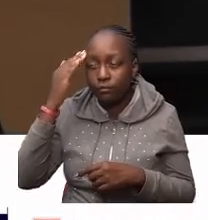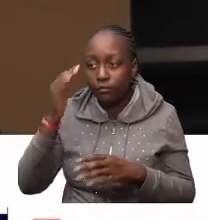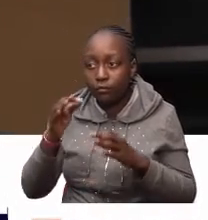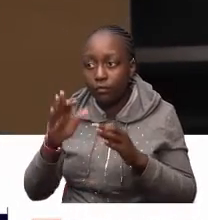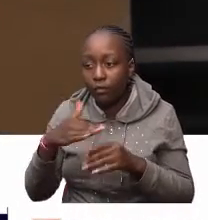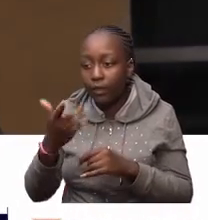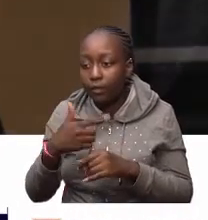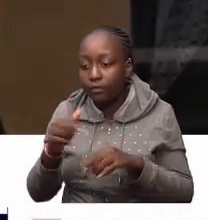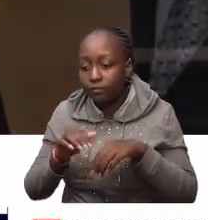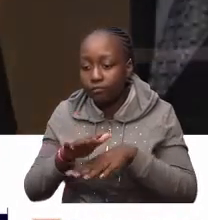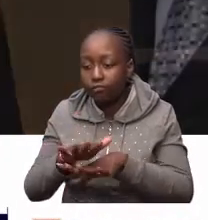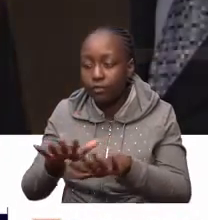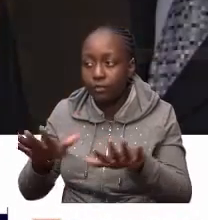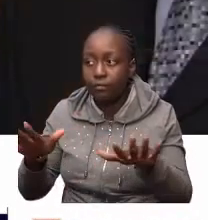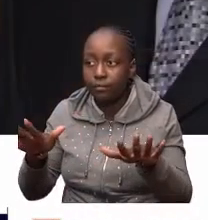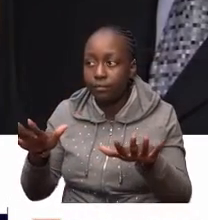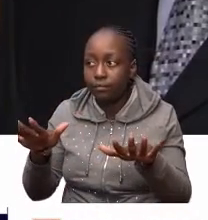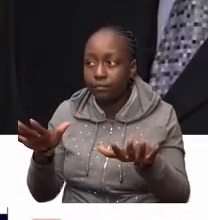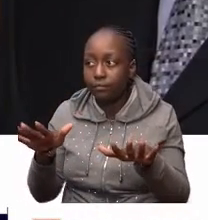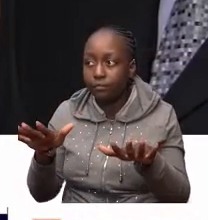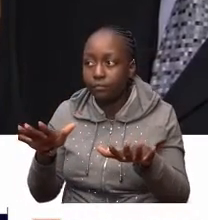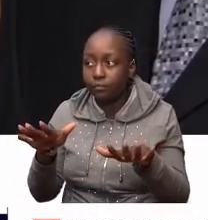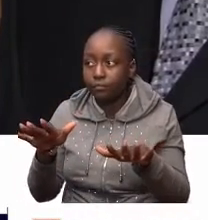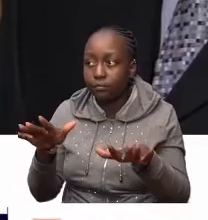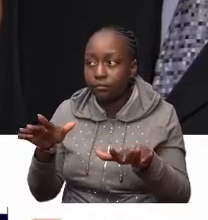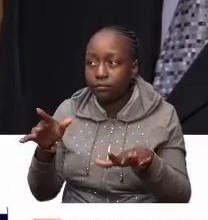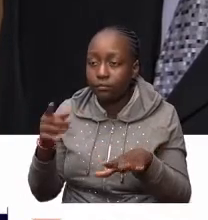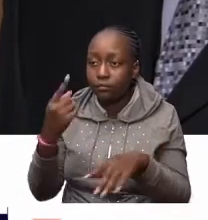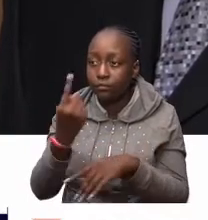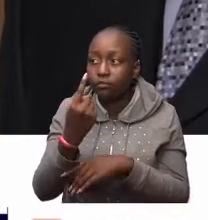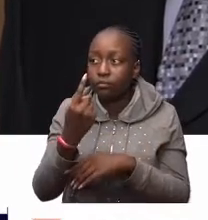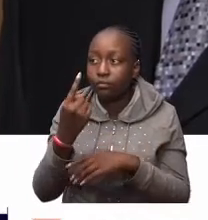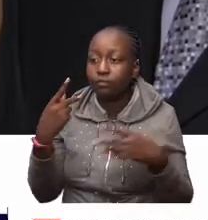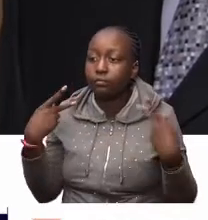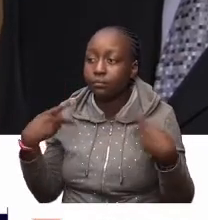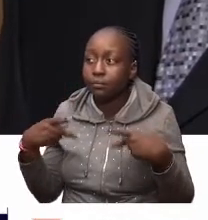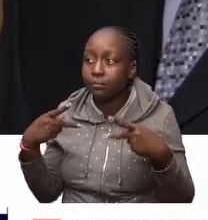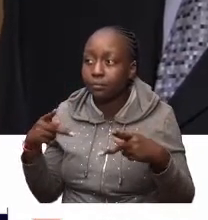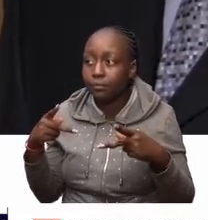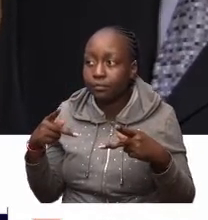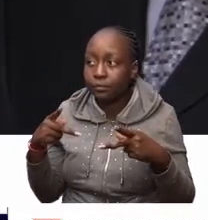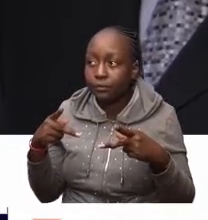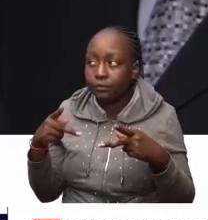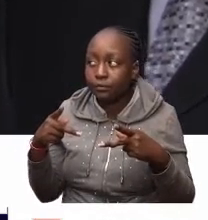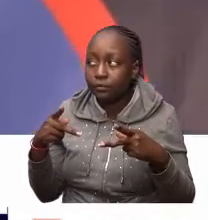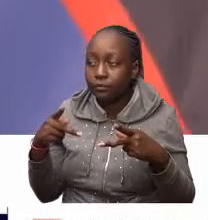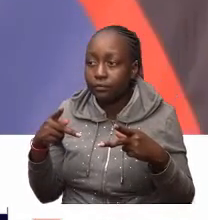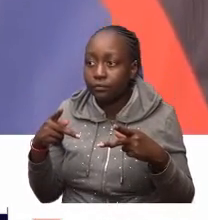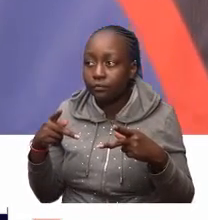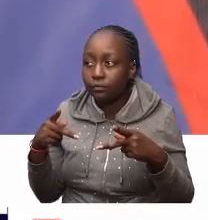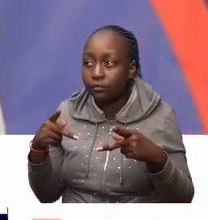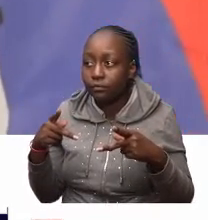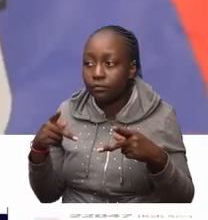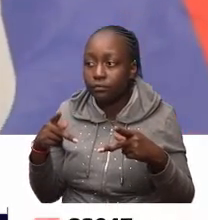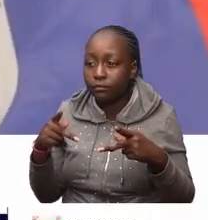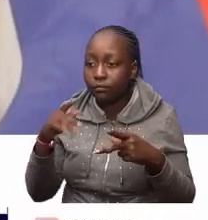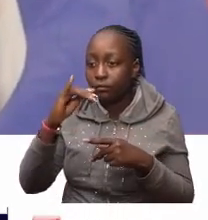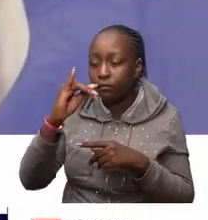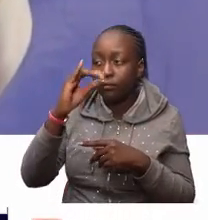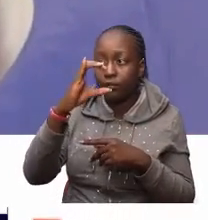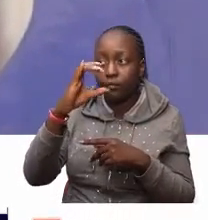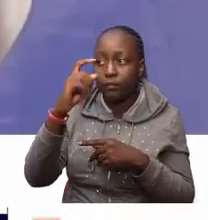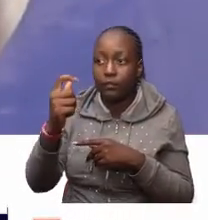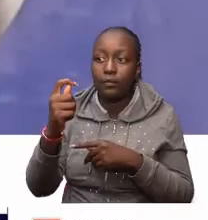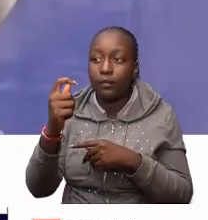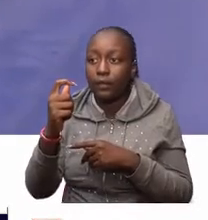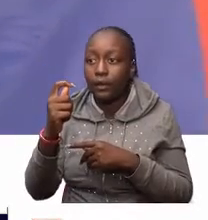broadband communication. One of the enablers of those key agendas is ICT. That is